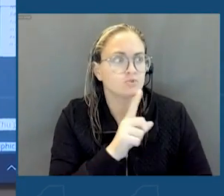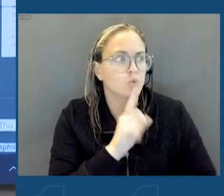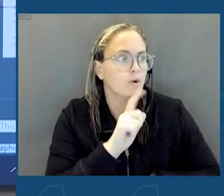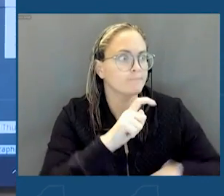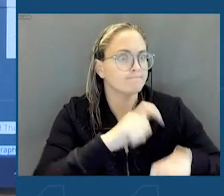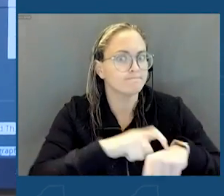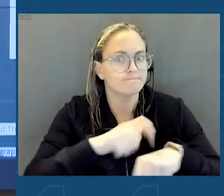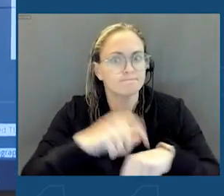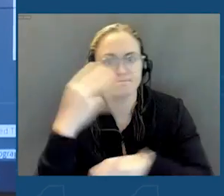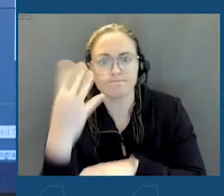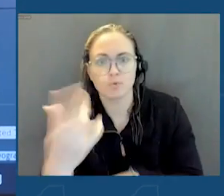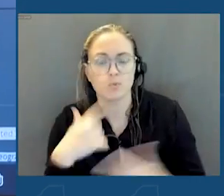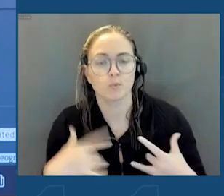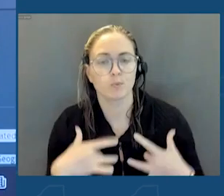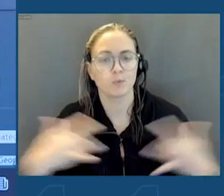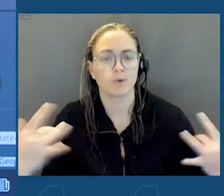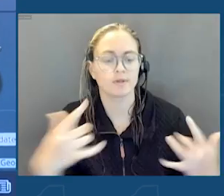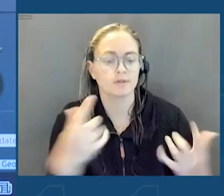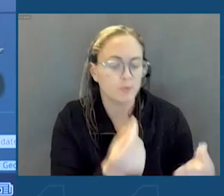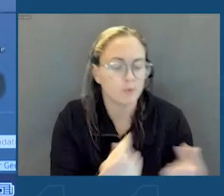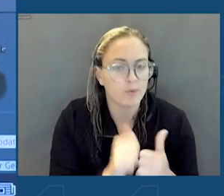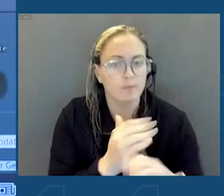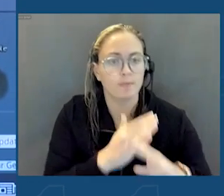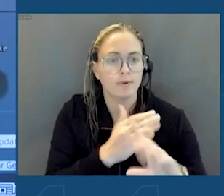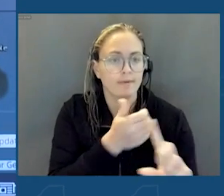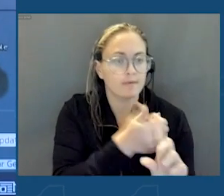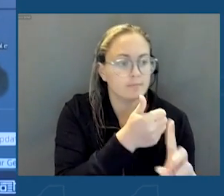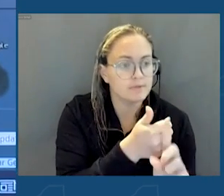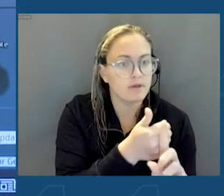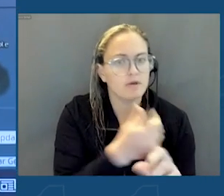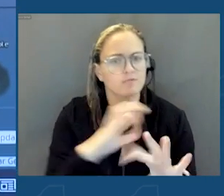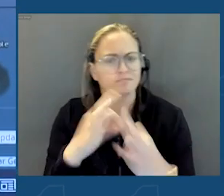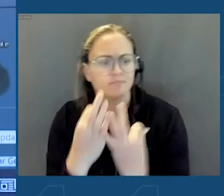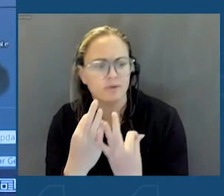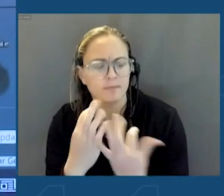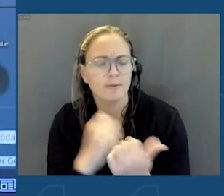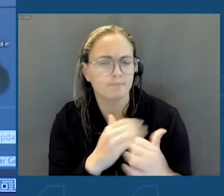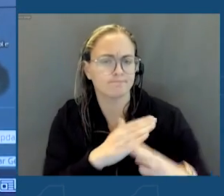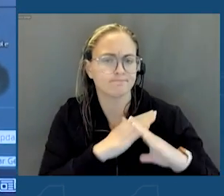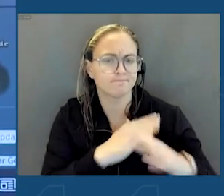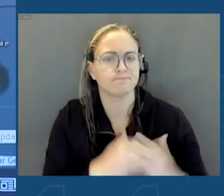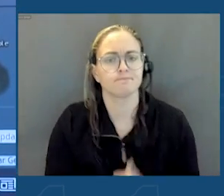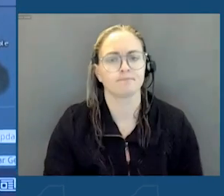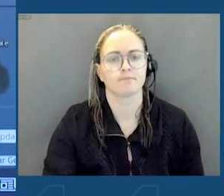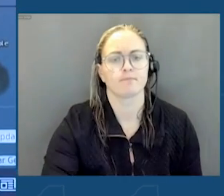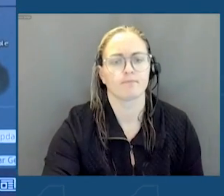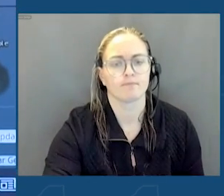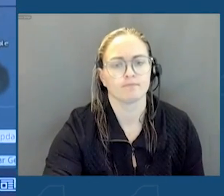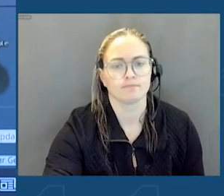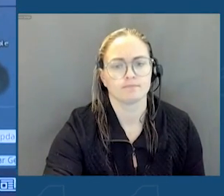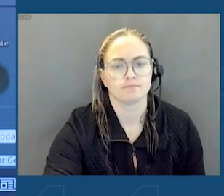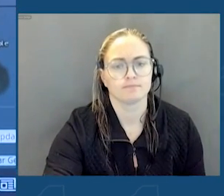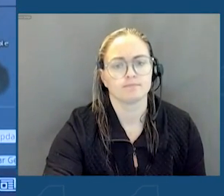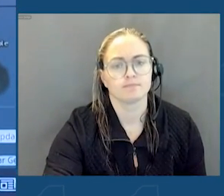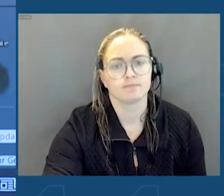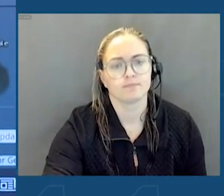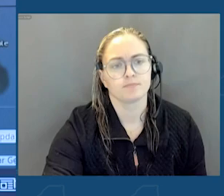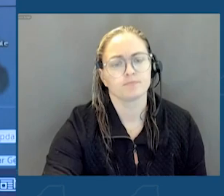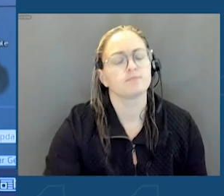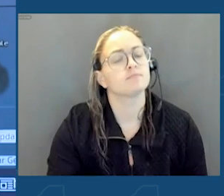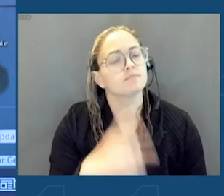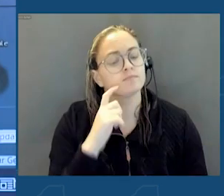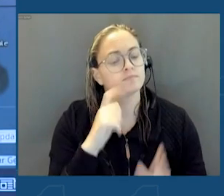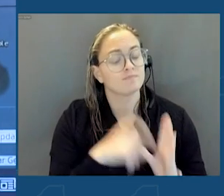information and let them know what they can be doing to protect the health of themselves and their families. So we've been acknowledging the fact that